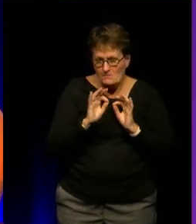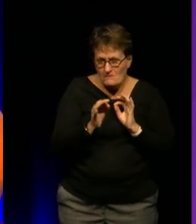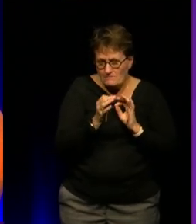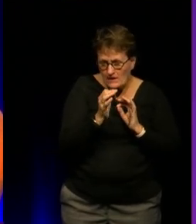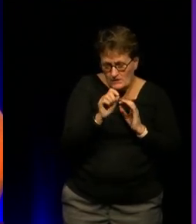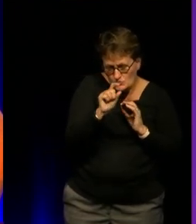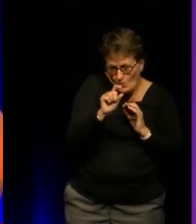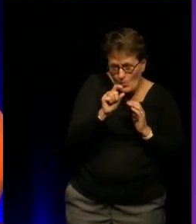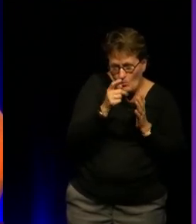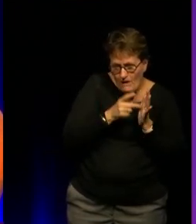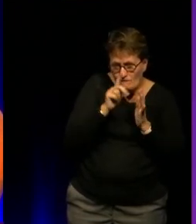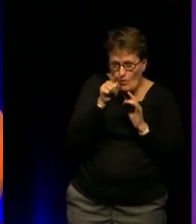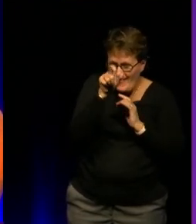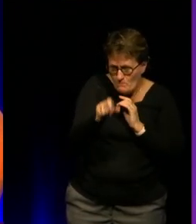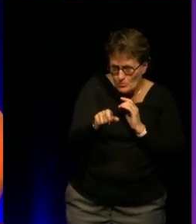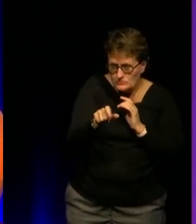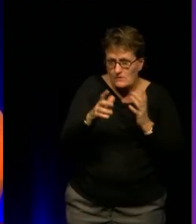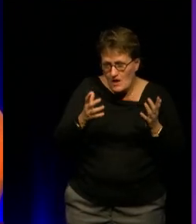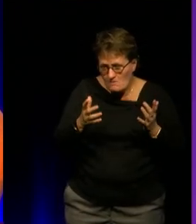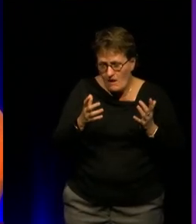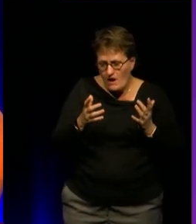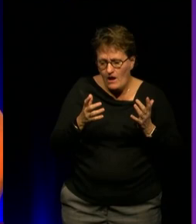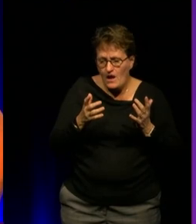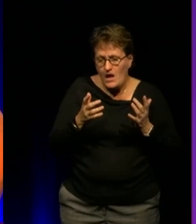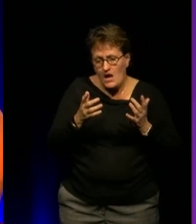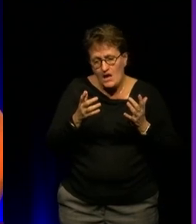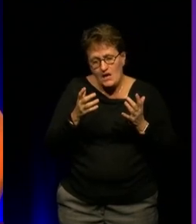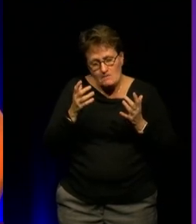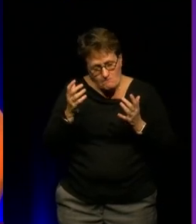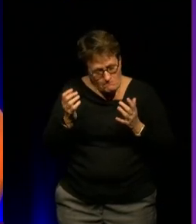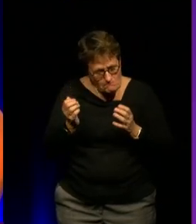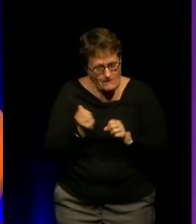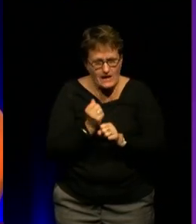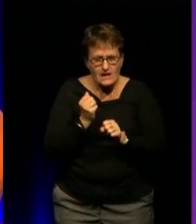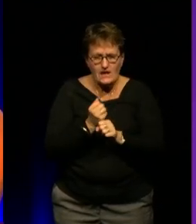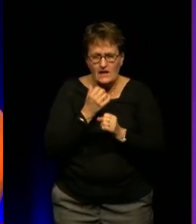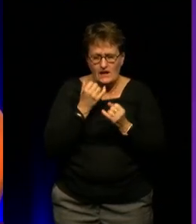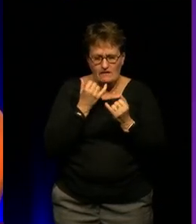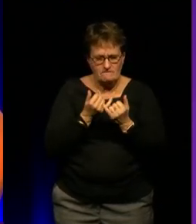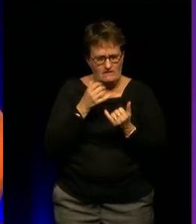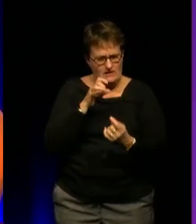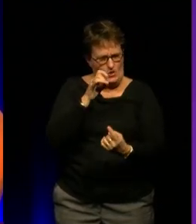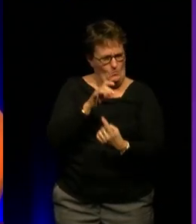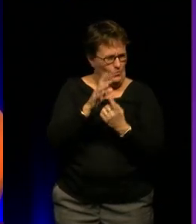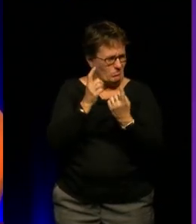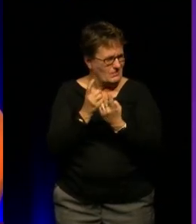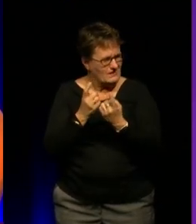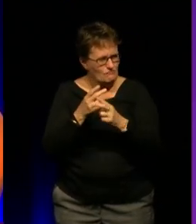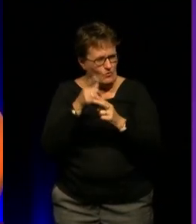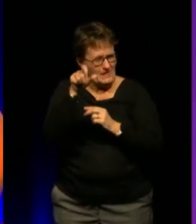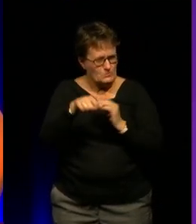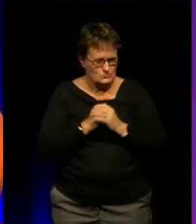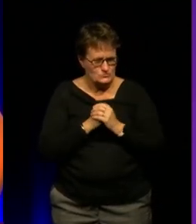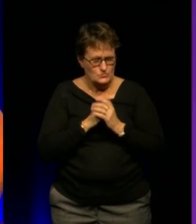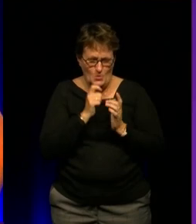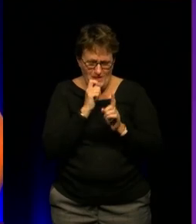person, but you know, making a million tests a month or more is, you know, there's a lot of little